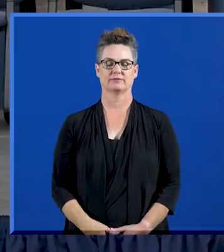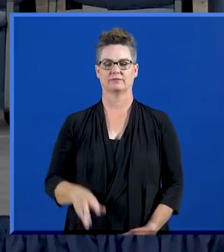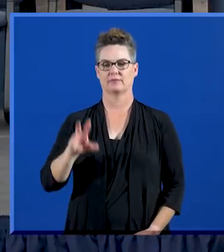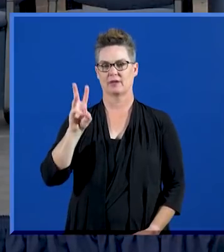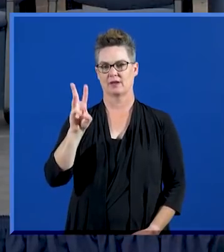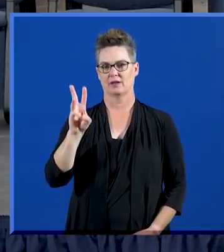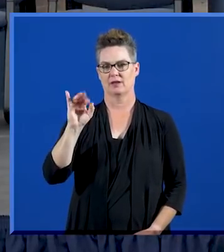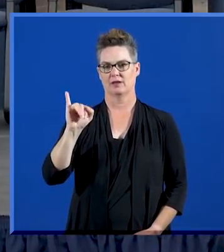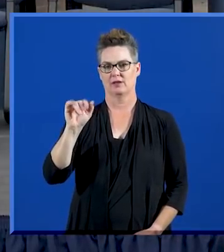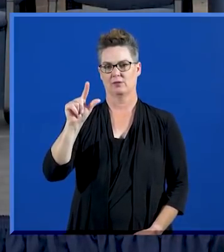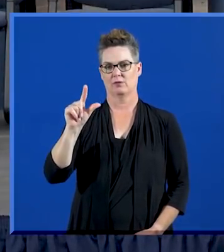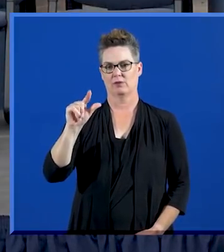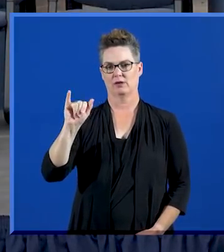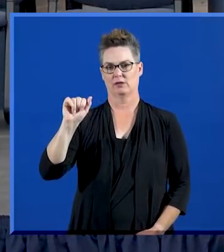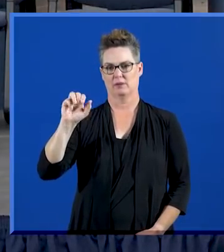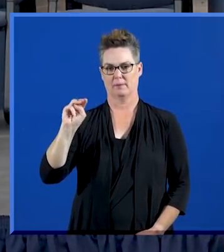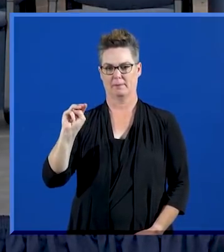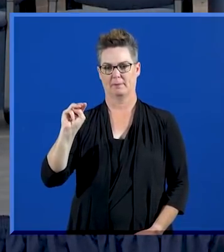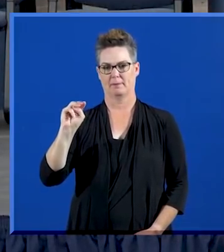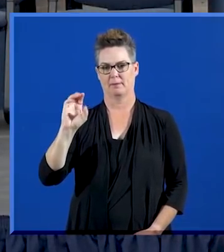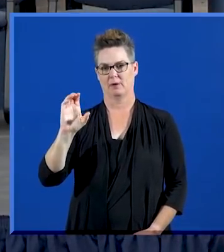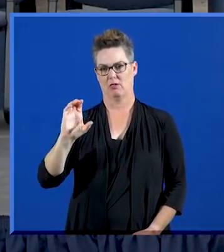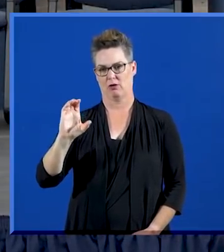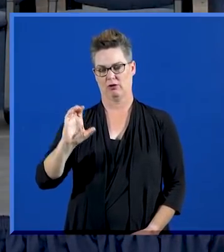William Clark.